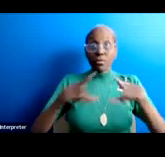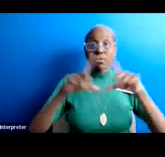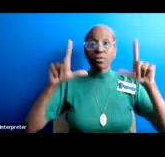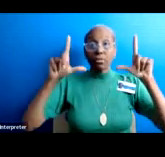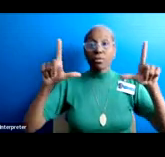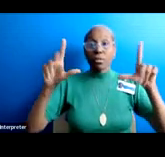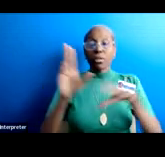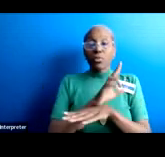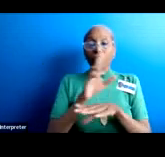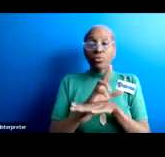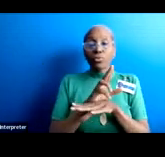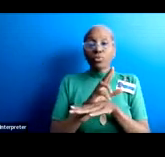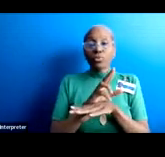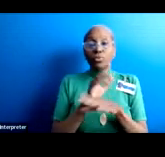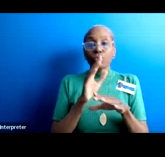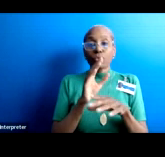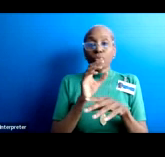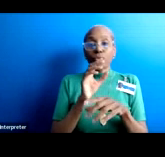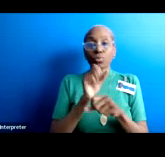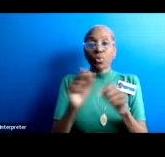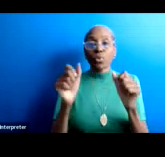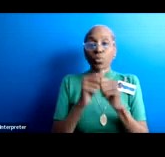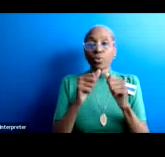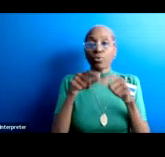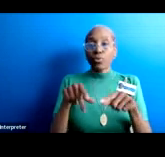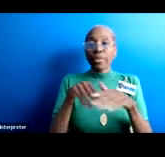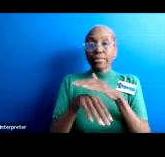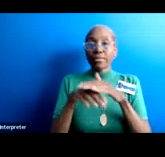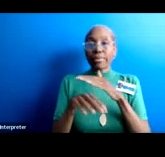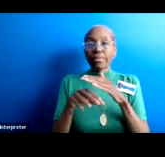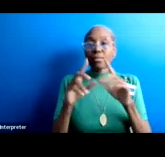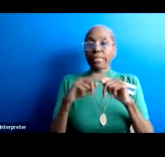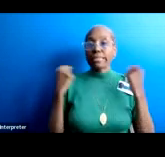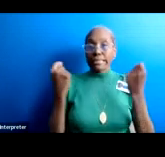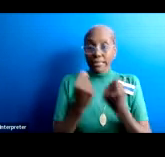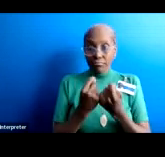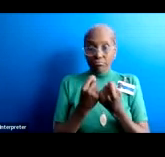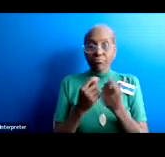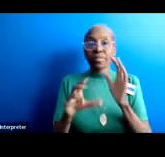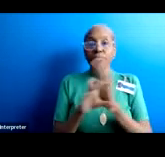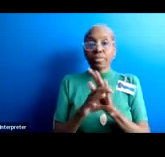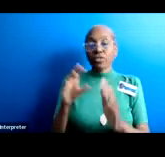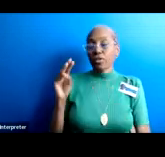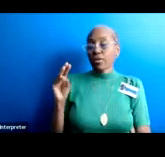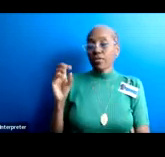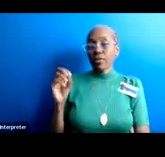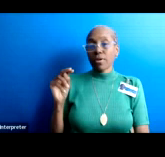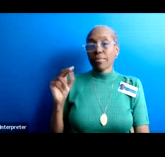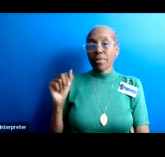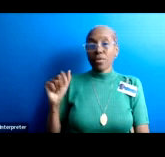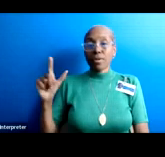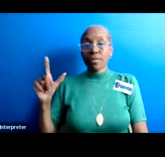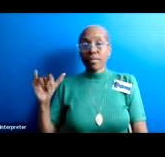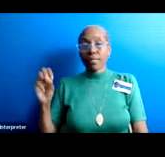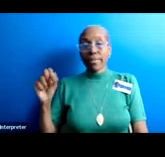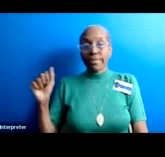we've worked on in our accessibility team. This is a picture of the Mona Lisa, but we've